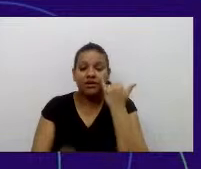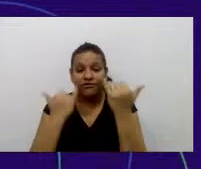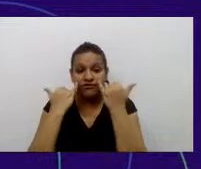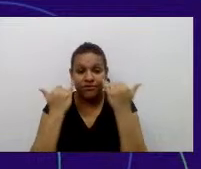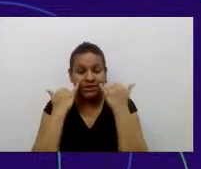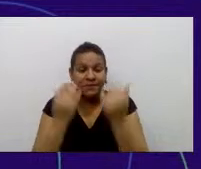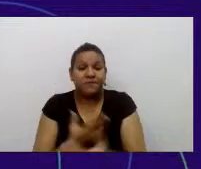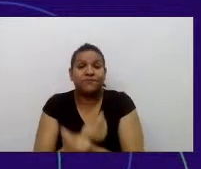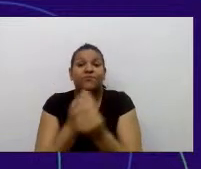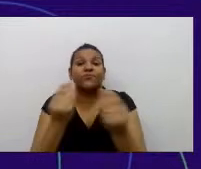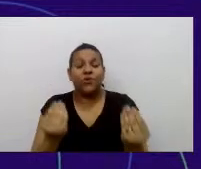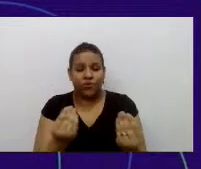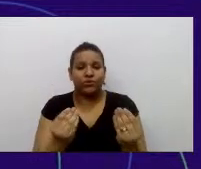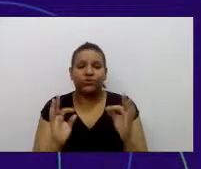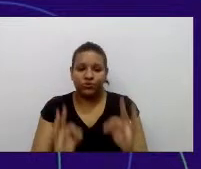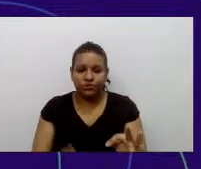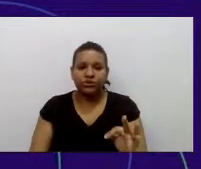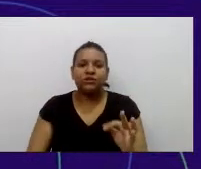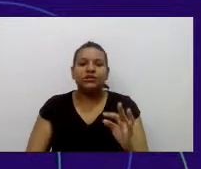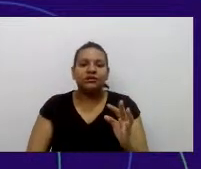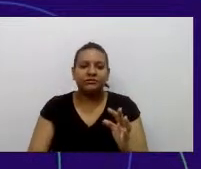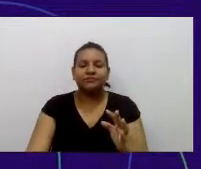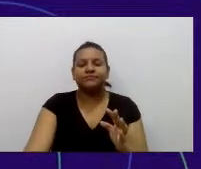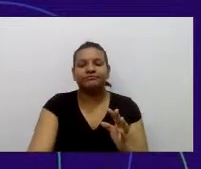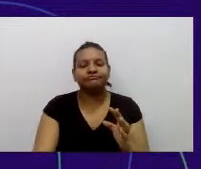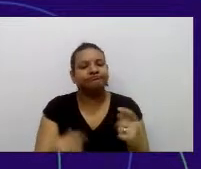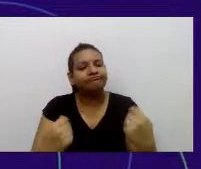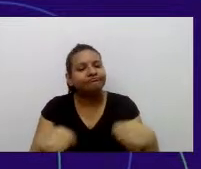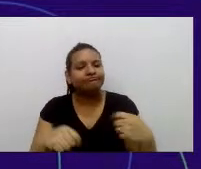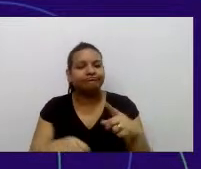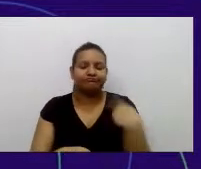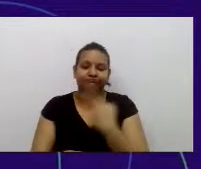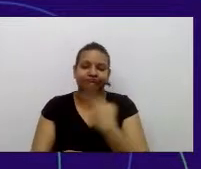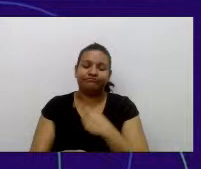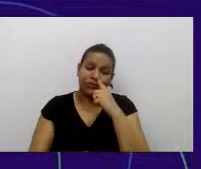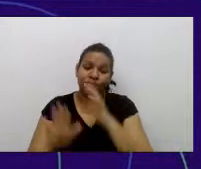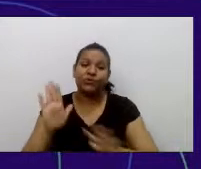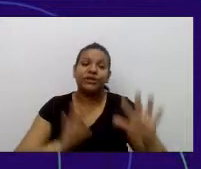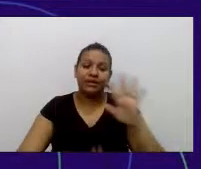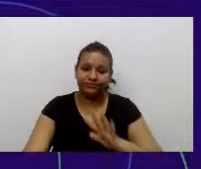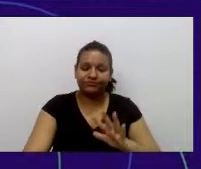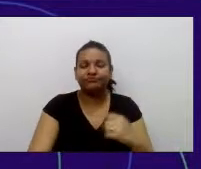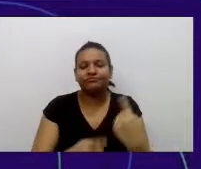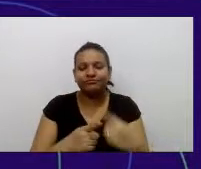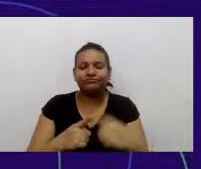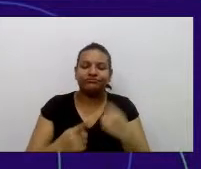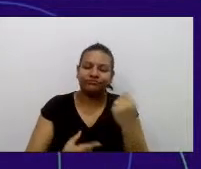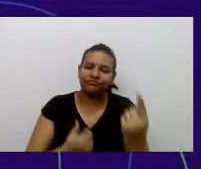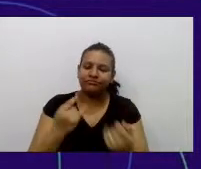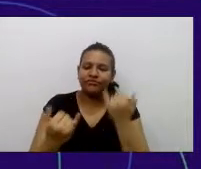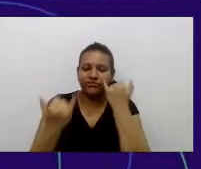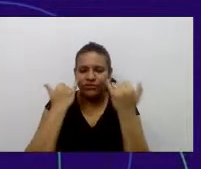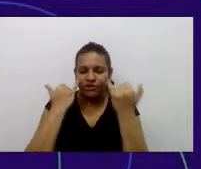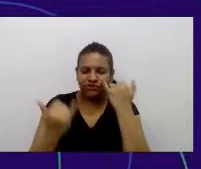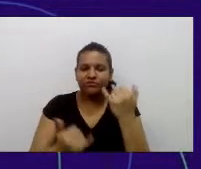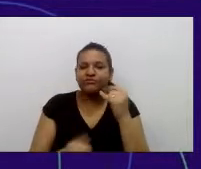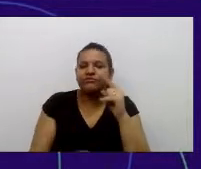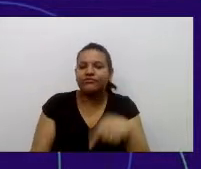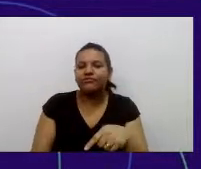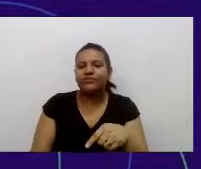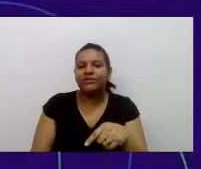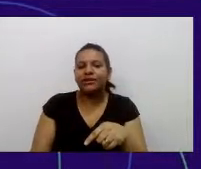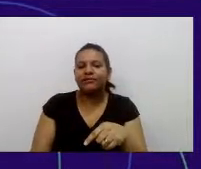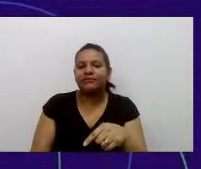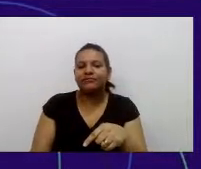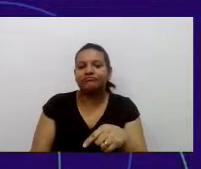information, but we need to be very careful because a lot of this information is generated, and so it's not